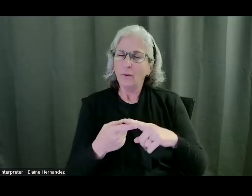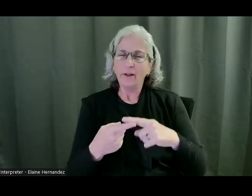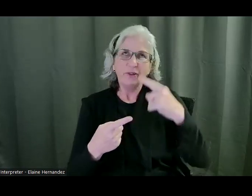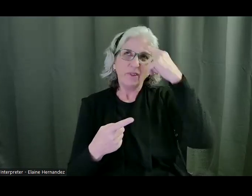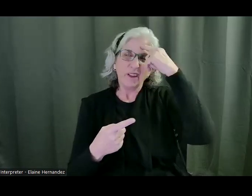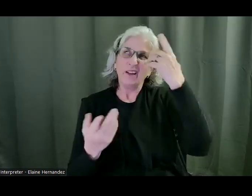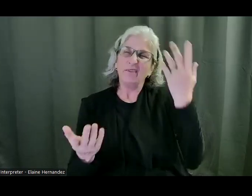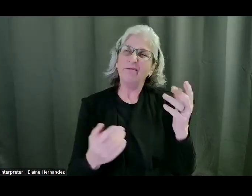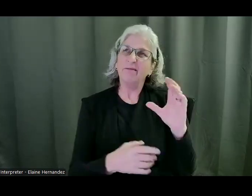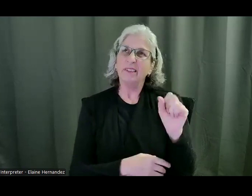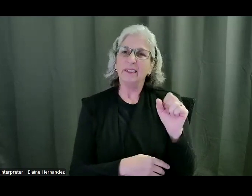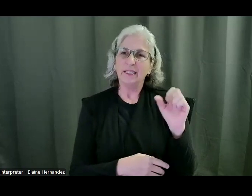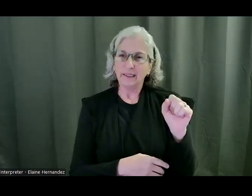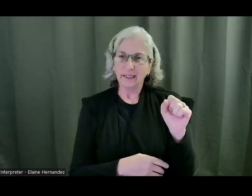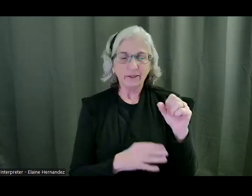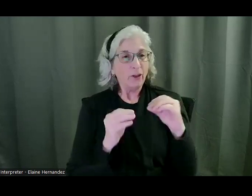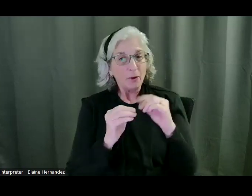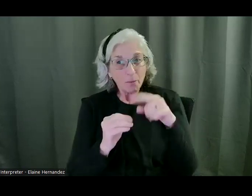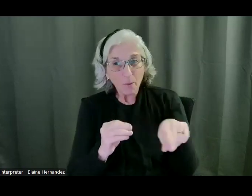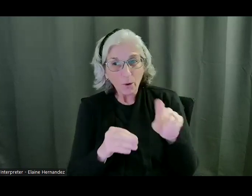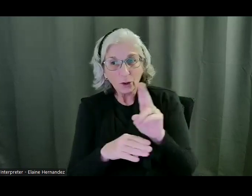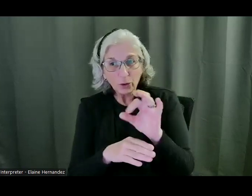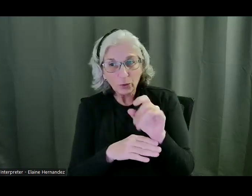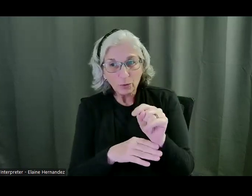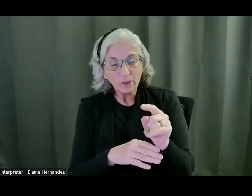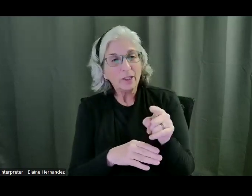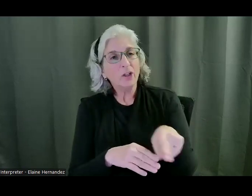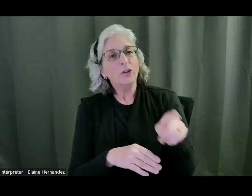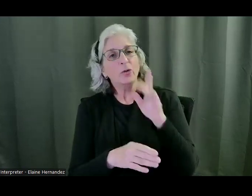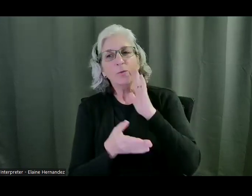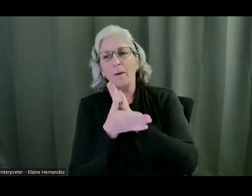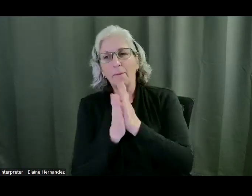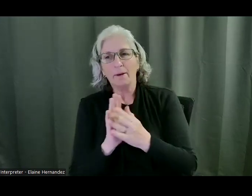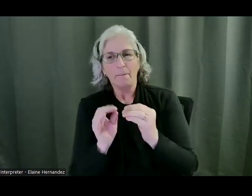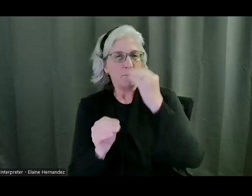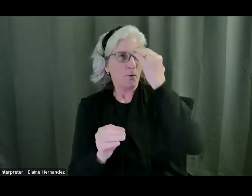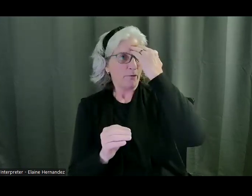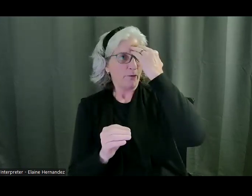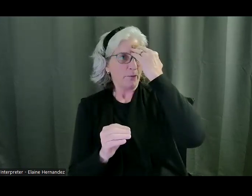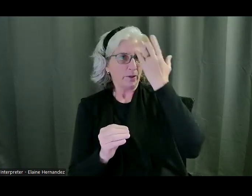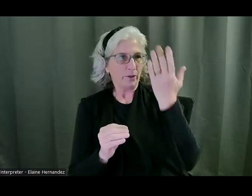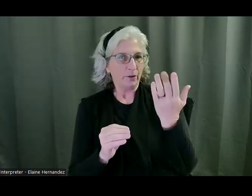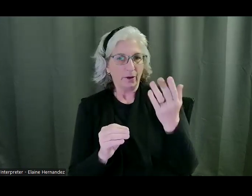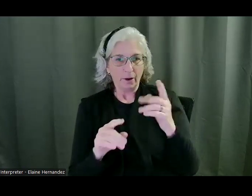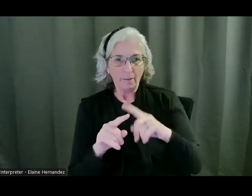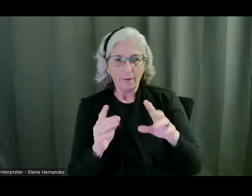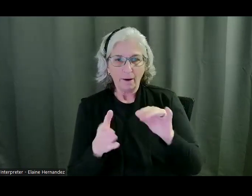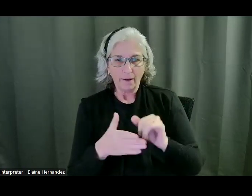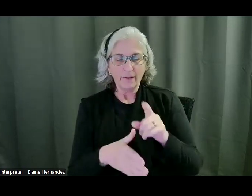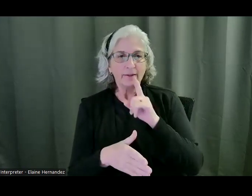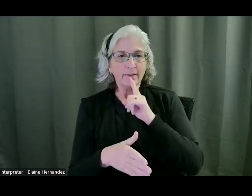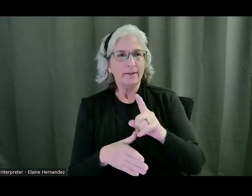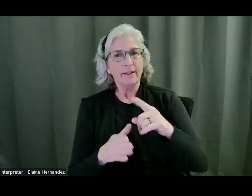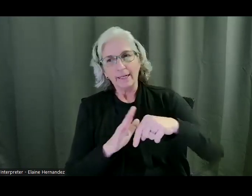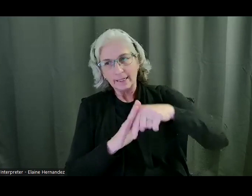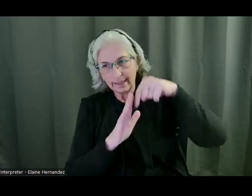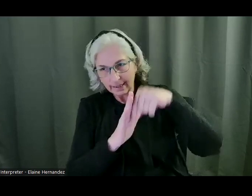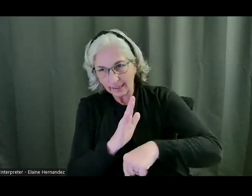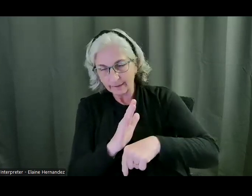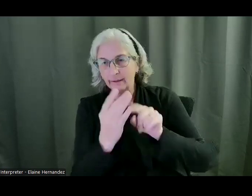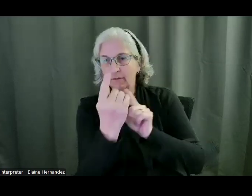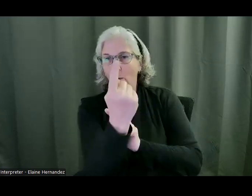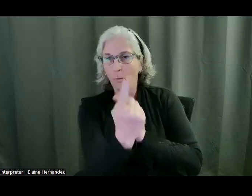use it, that I think you'll become really familiarized with. But it is an intensive one-to-one service.